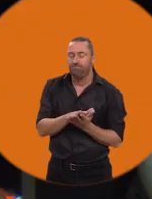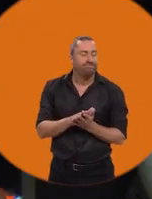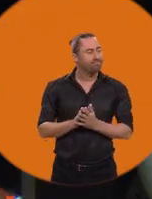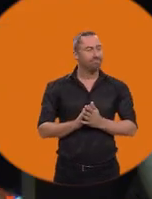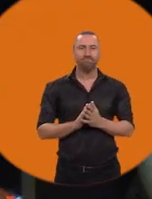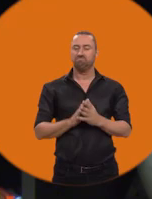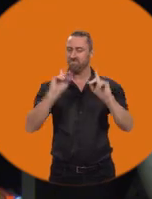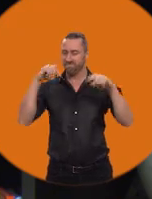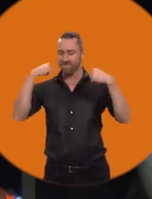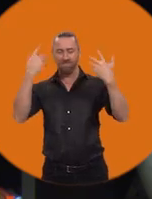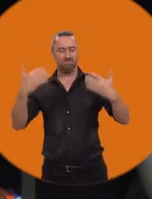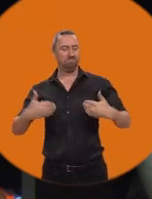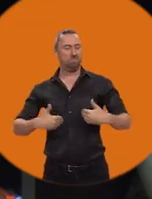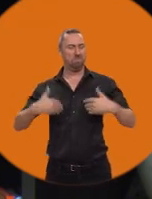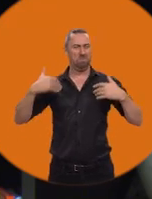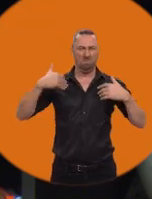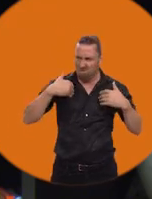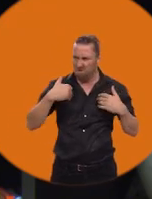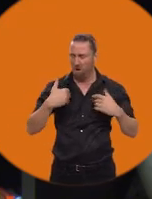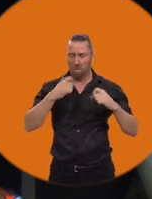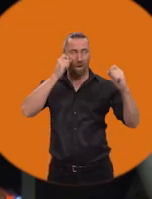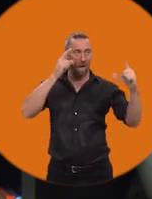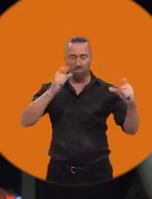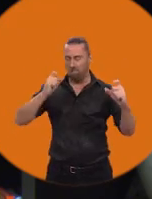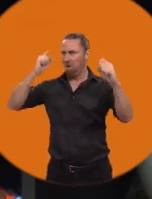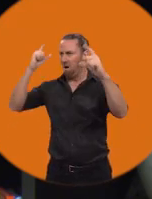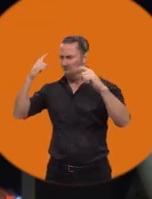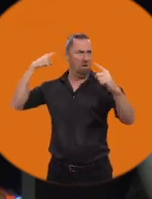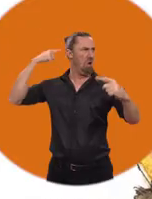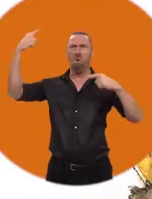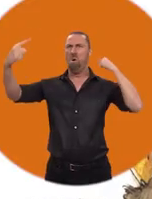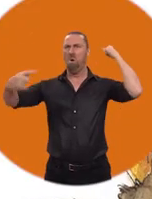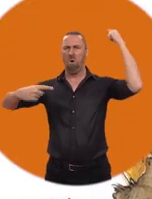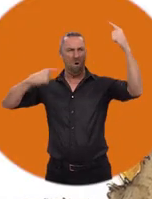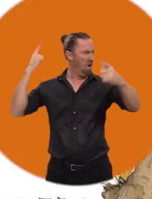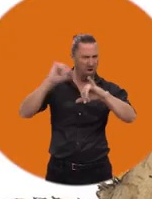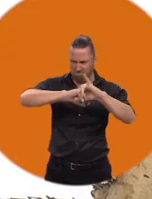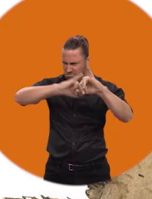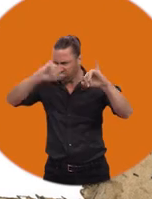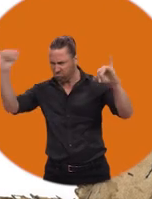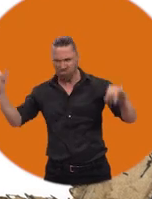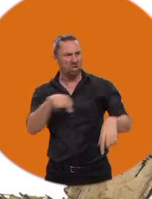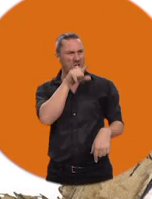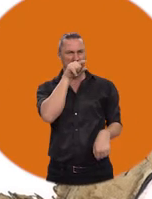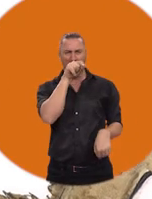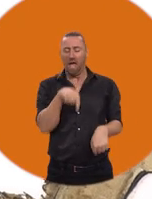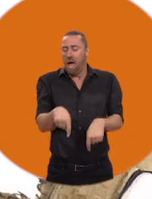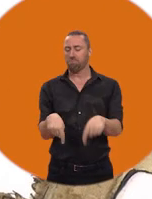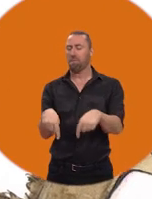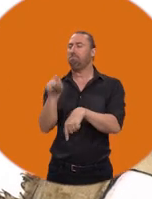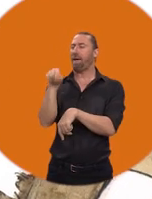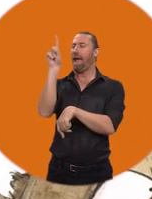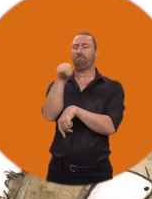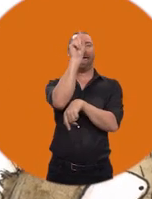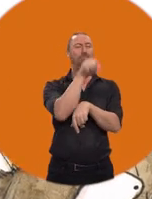morning, the animals woke up at dawn to a clamour that gave them no time to yawn. That chicken was strutting around like a freak,